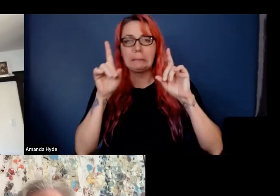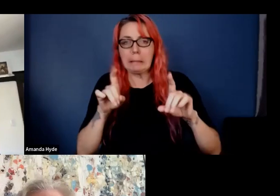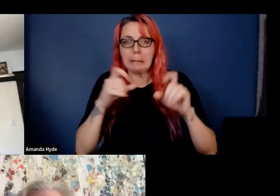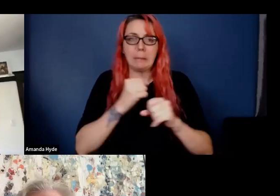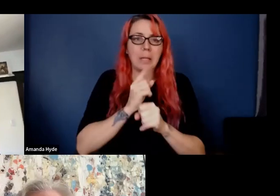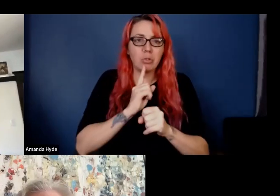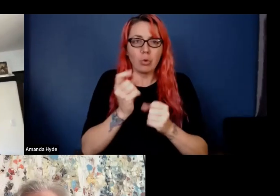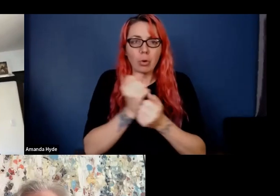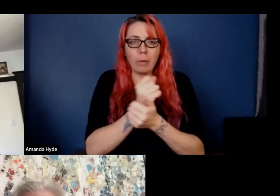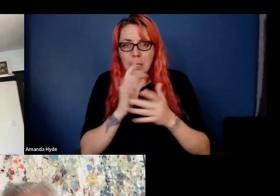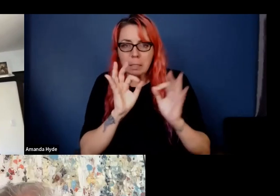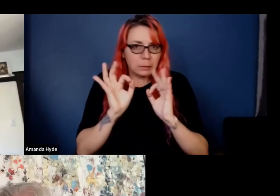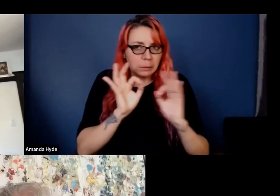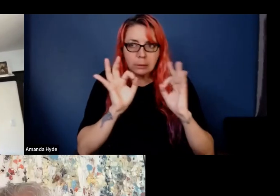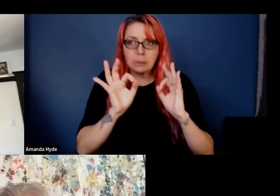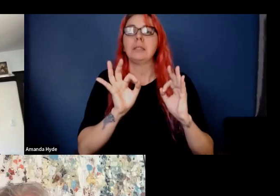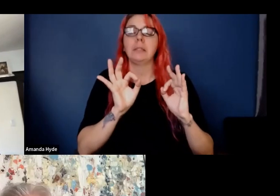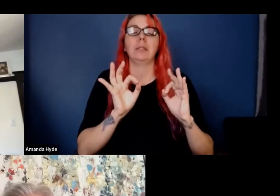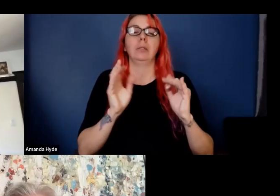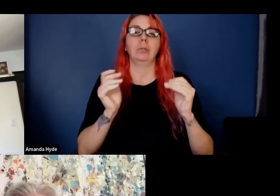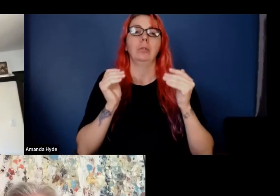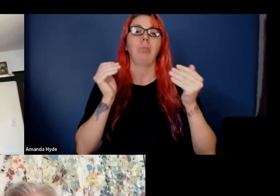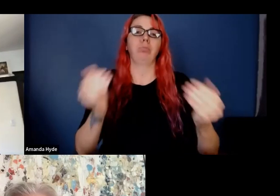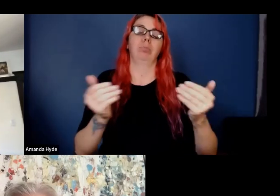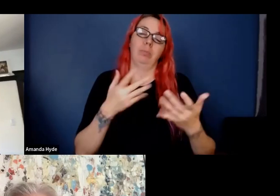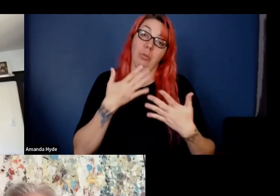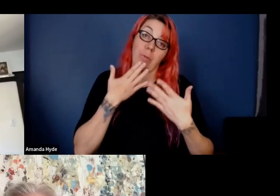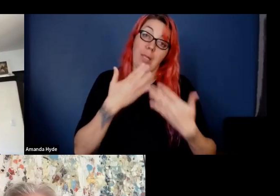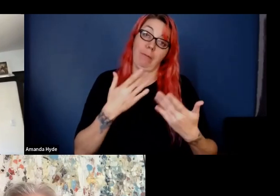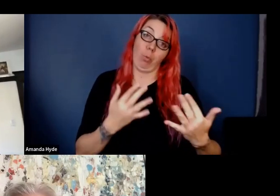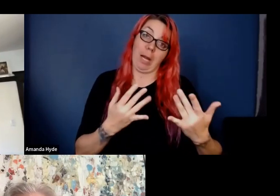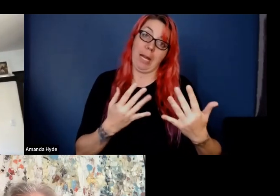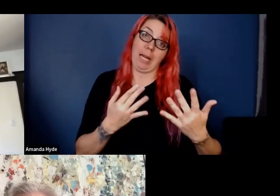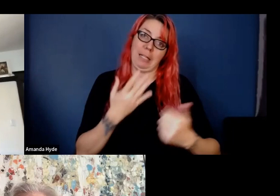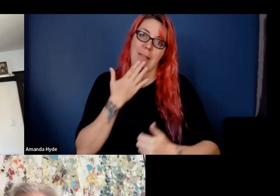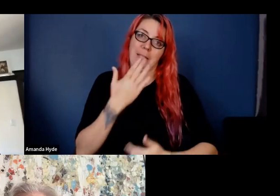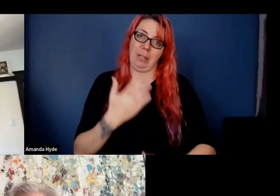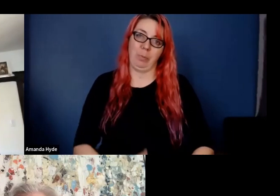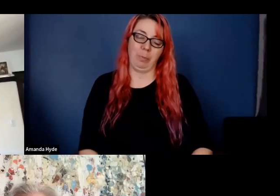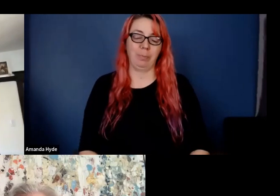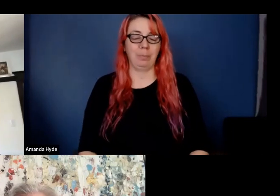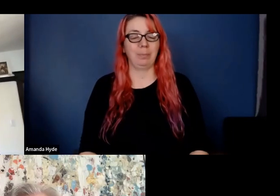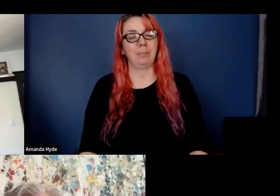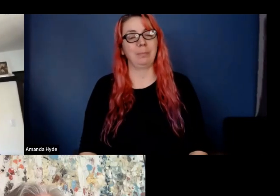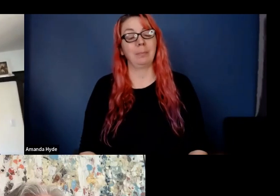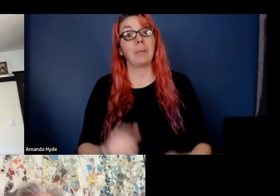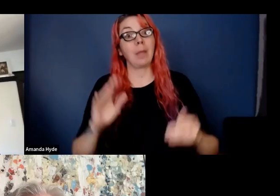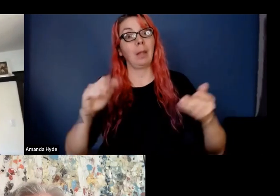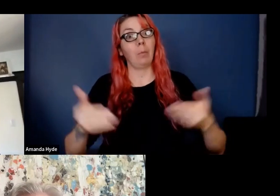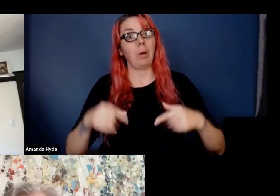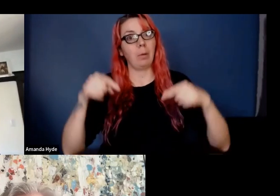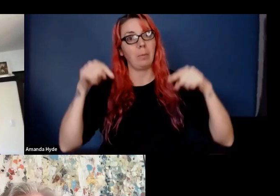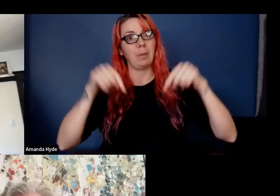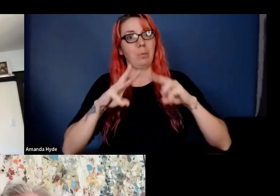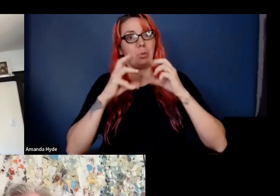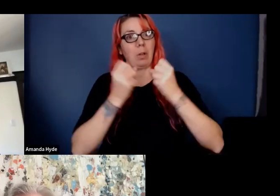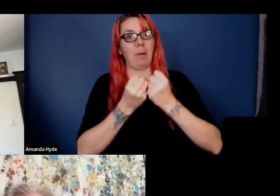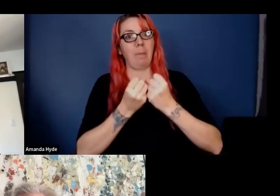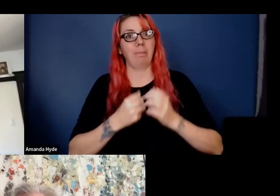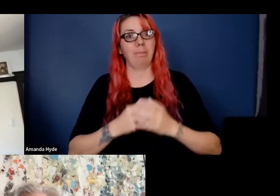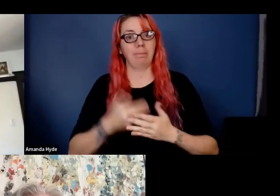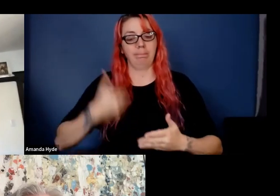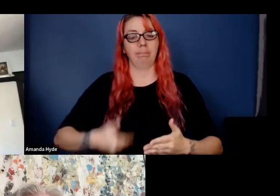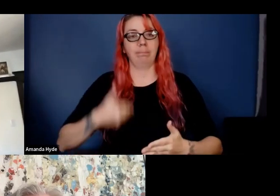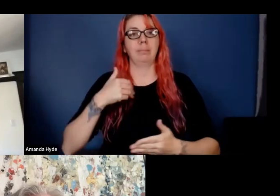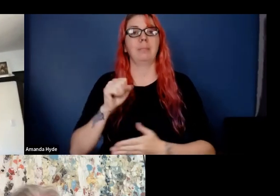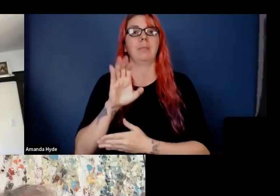we got going this afternoon. And welcome to this webinar. My name is